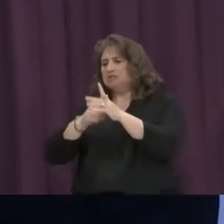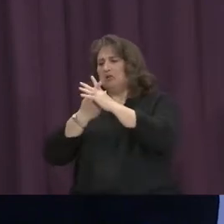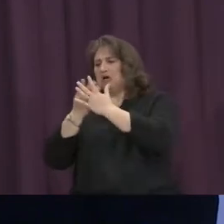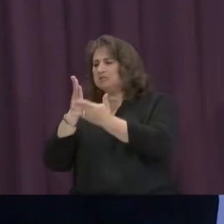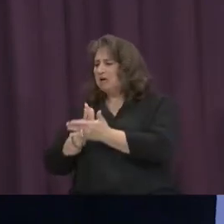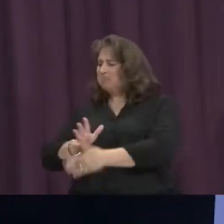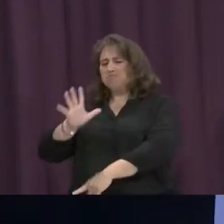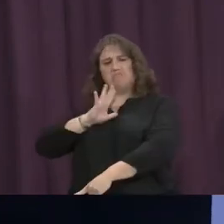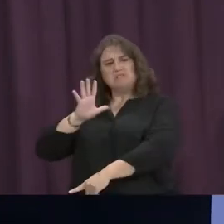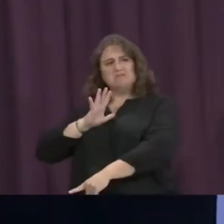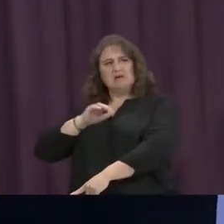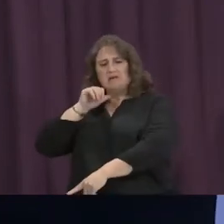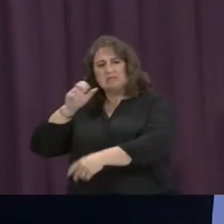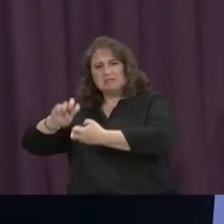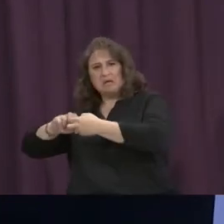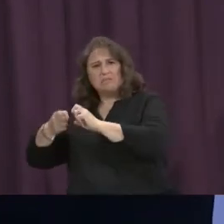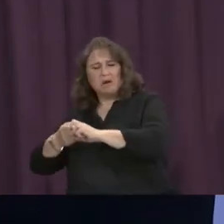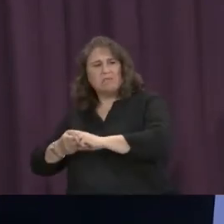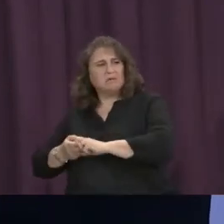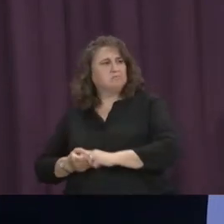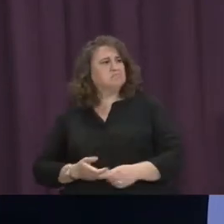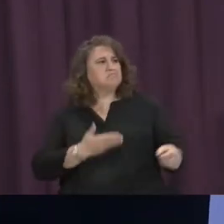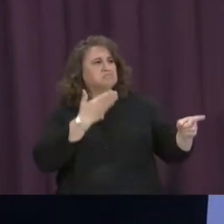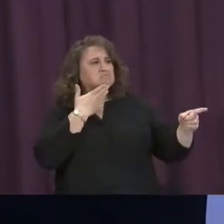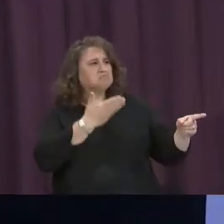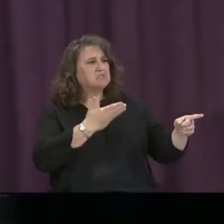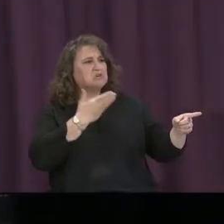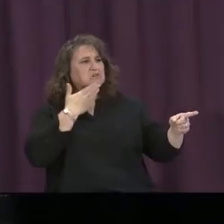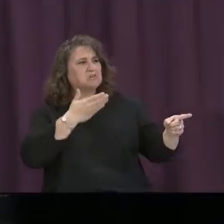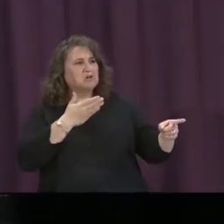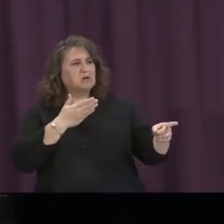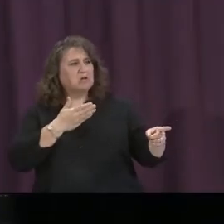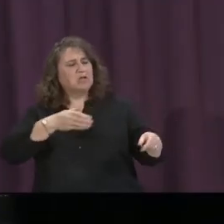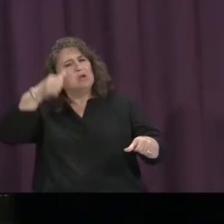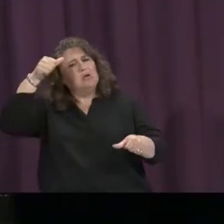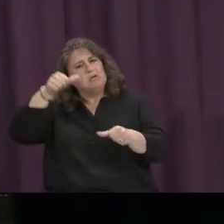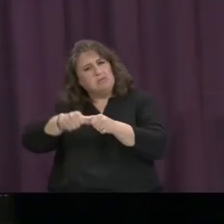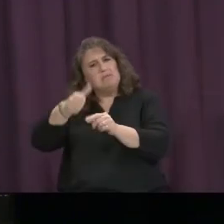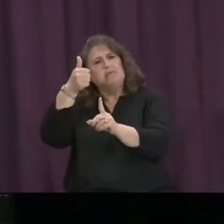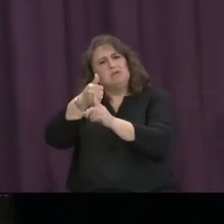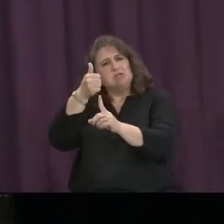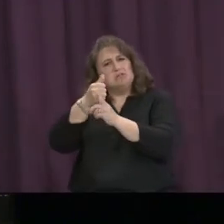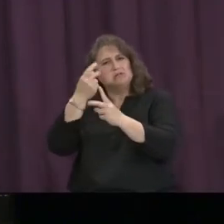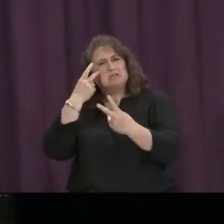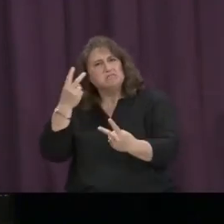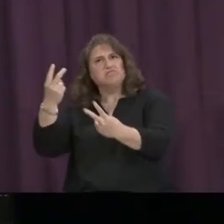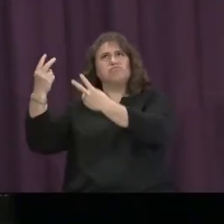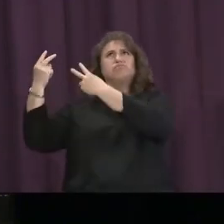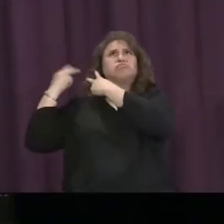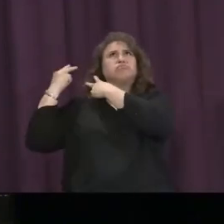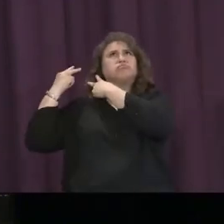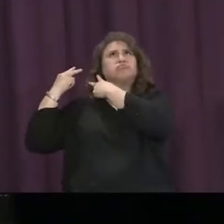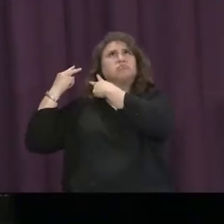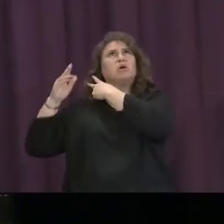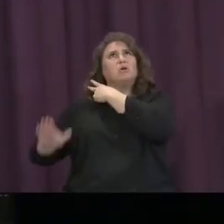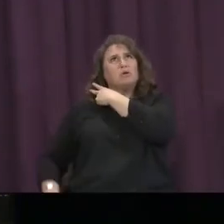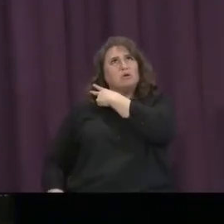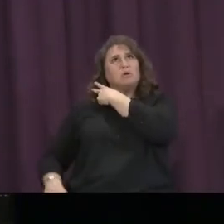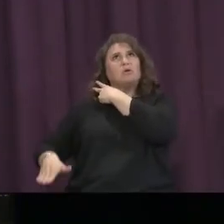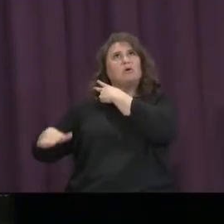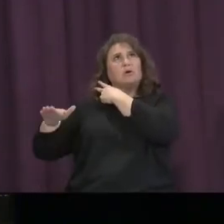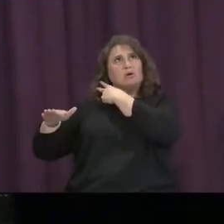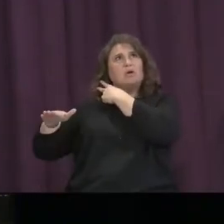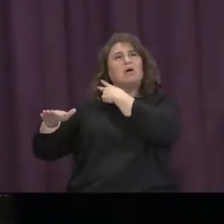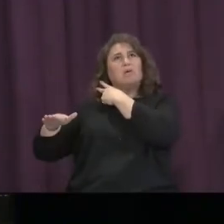Mm-hmm. So, That's good. It's kind of good to remember when you were young and kind of what you, you thought of. That would be a great way to